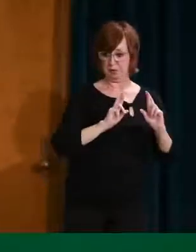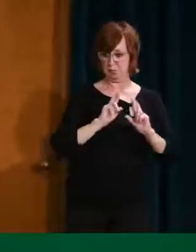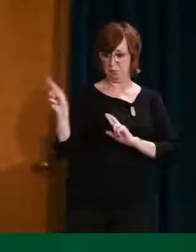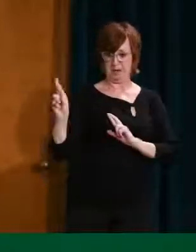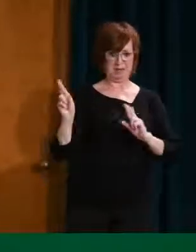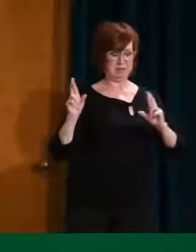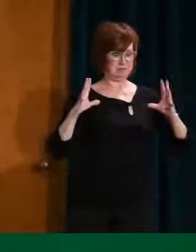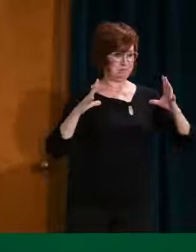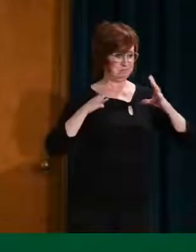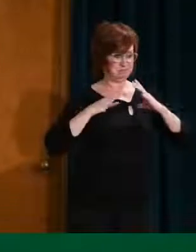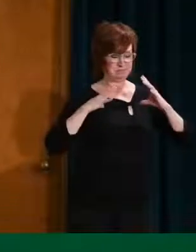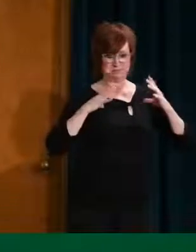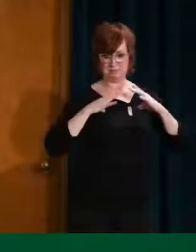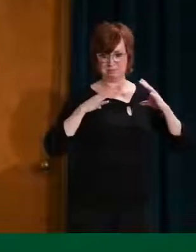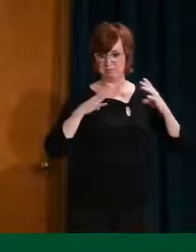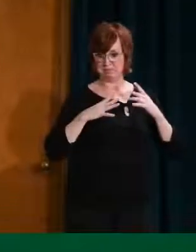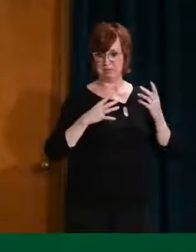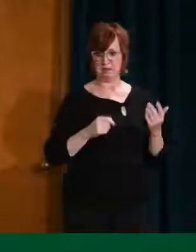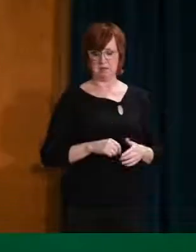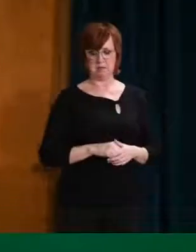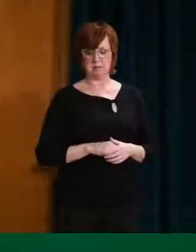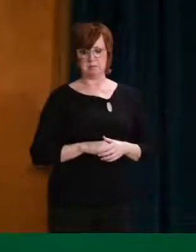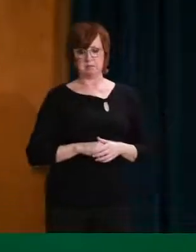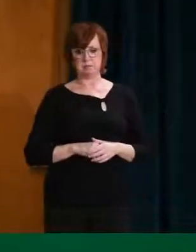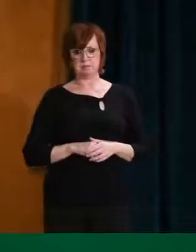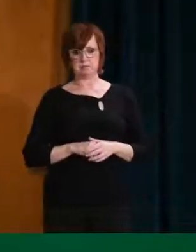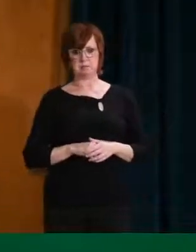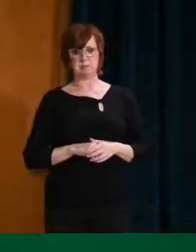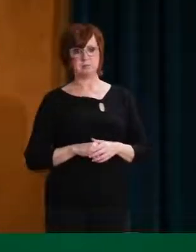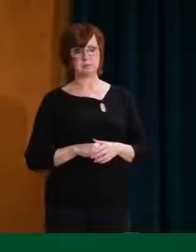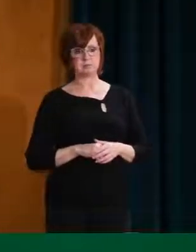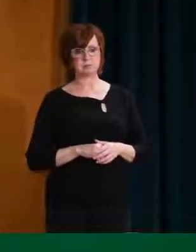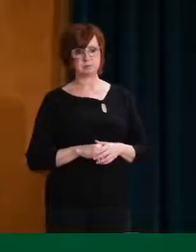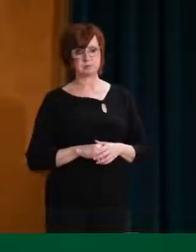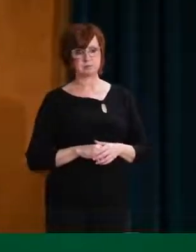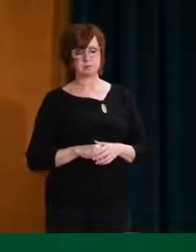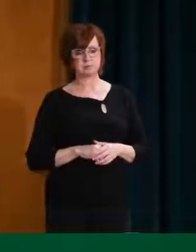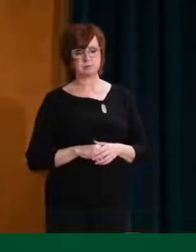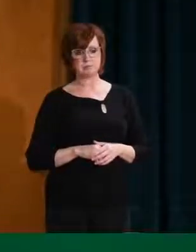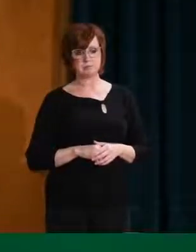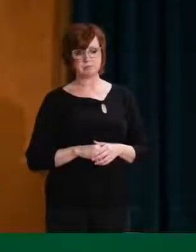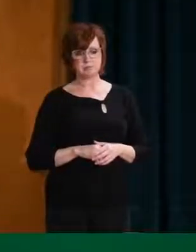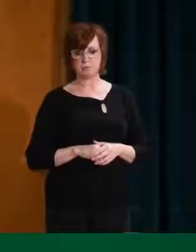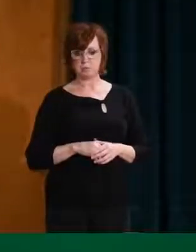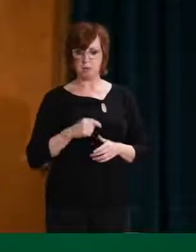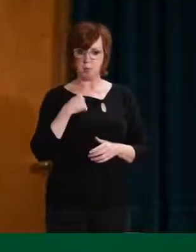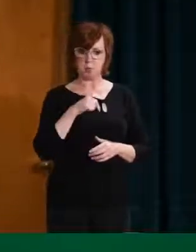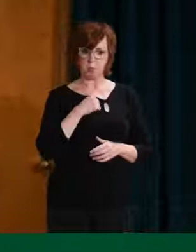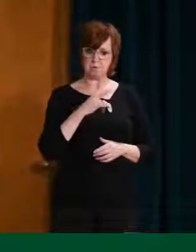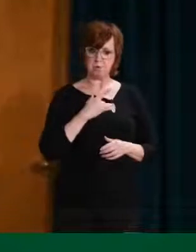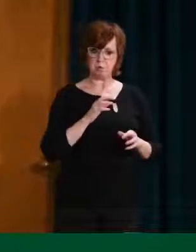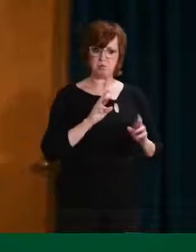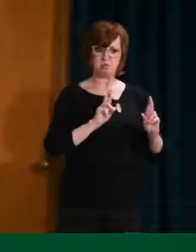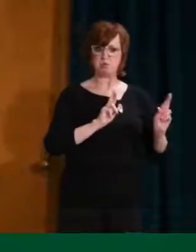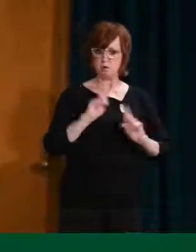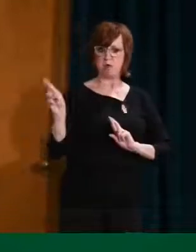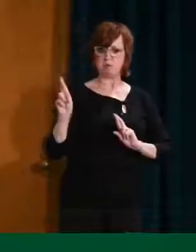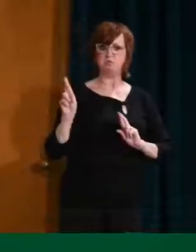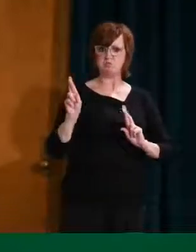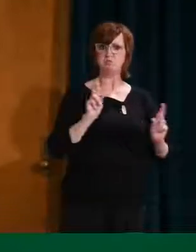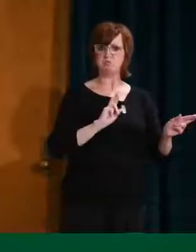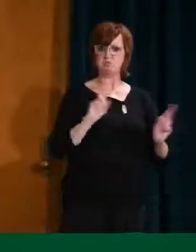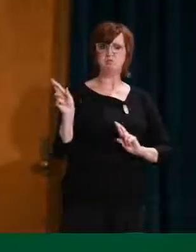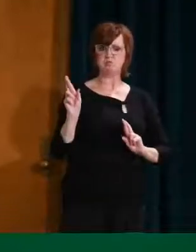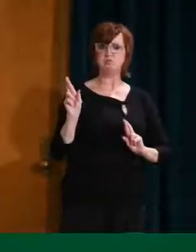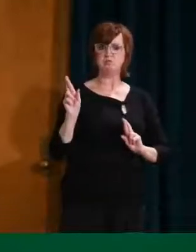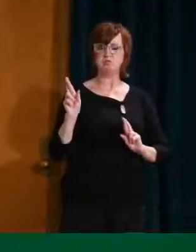on a regular day. And we know we have lots of capacity. It's only when we get to those difficult scenarios